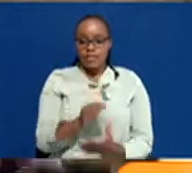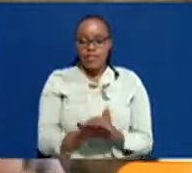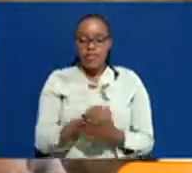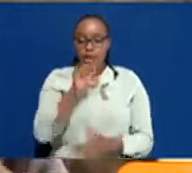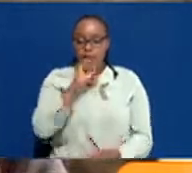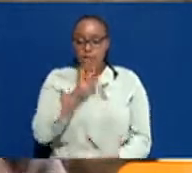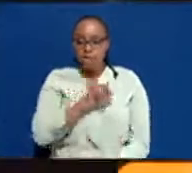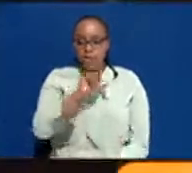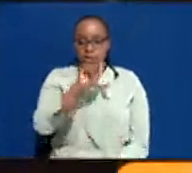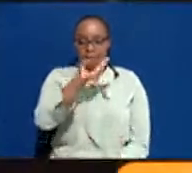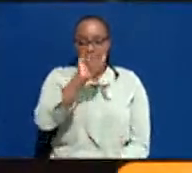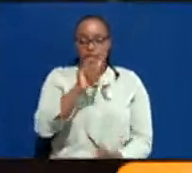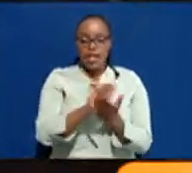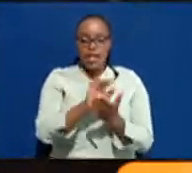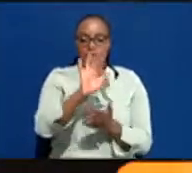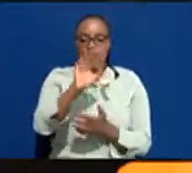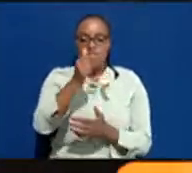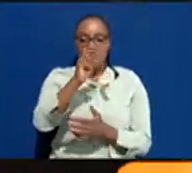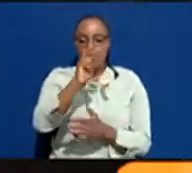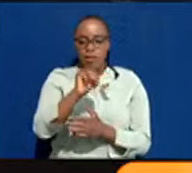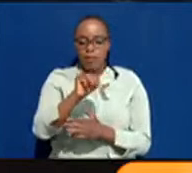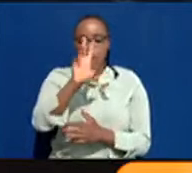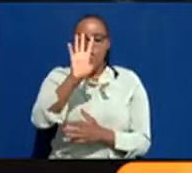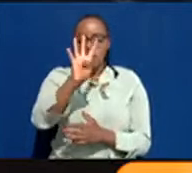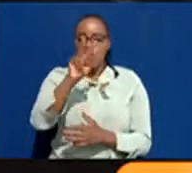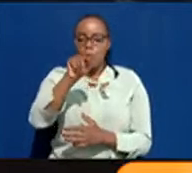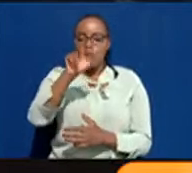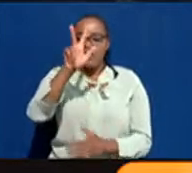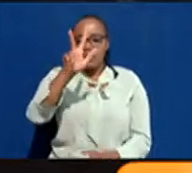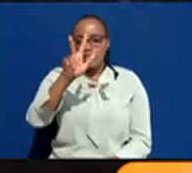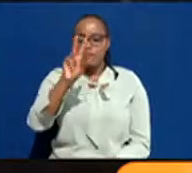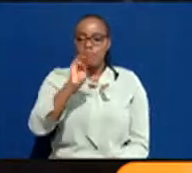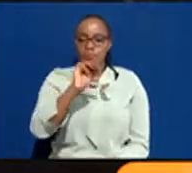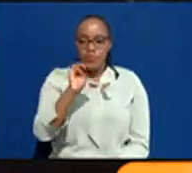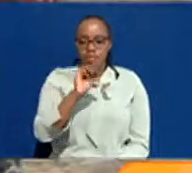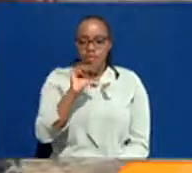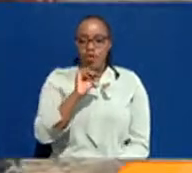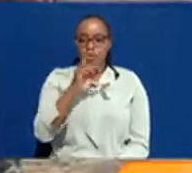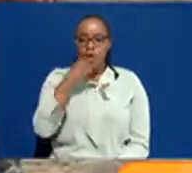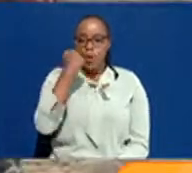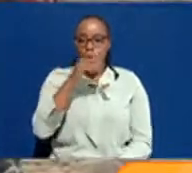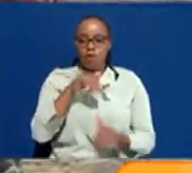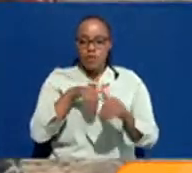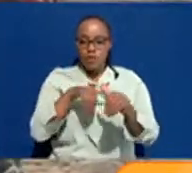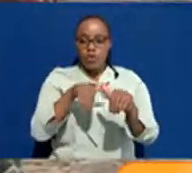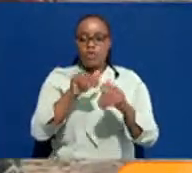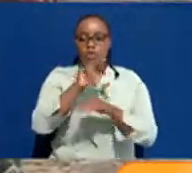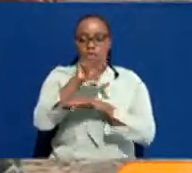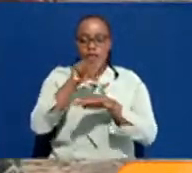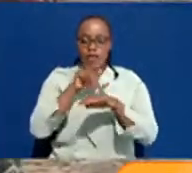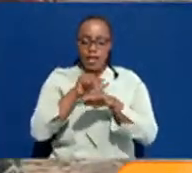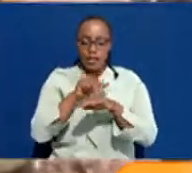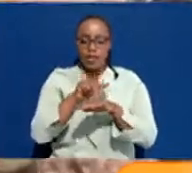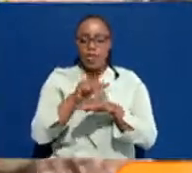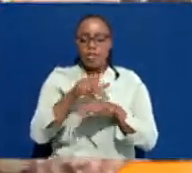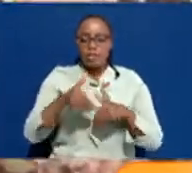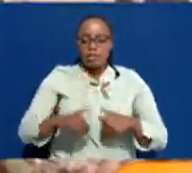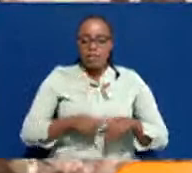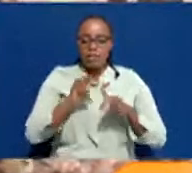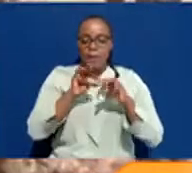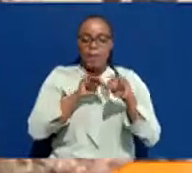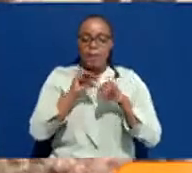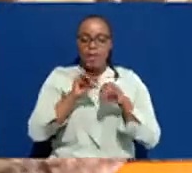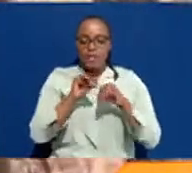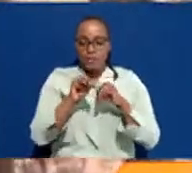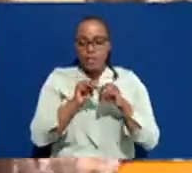Shingo and Fatma are part of the 4.35 million people who, according to the National Drought Management Authority, are